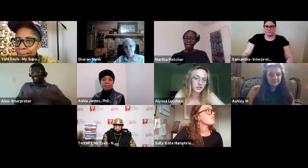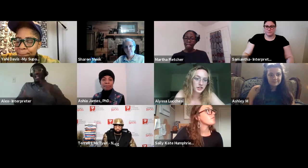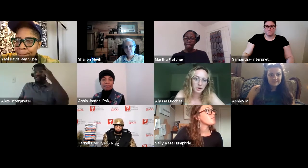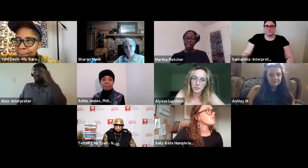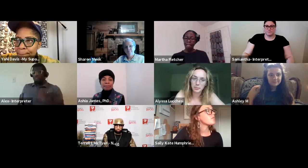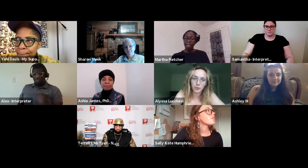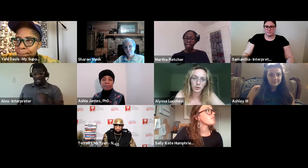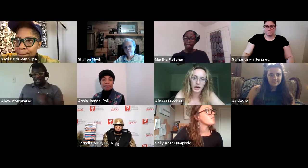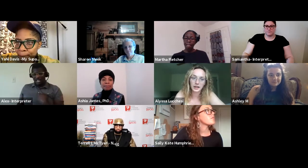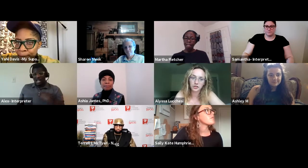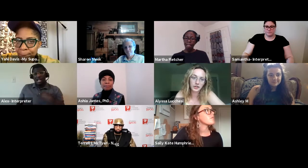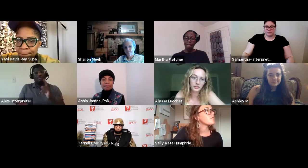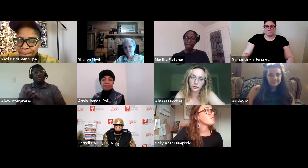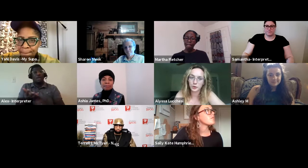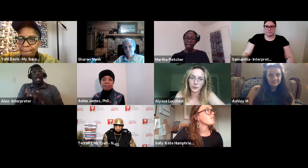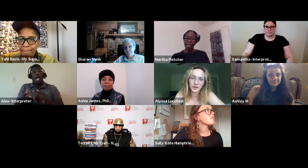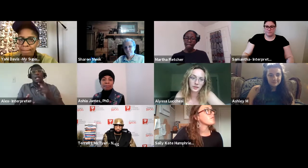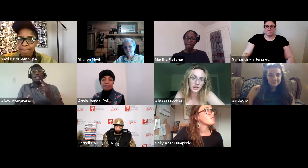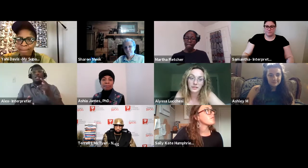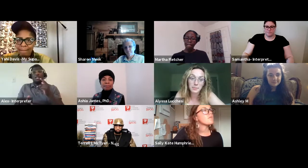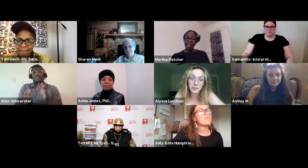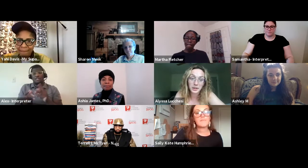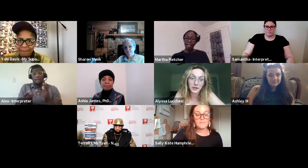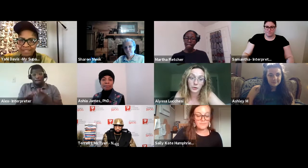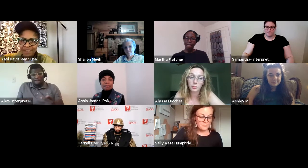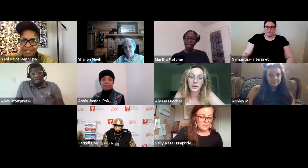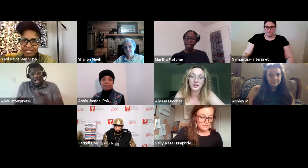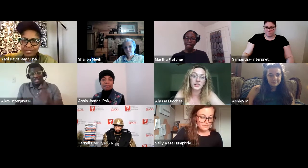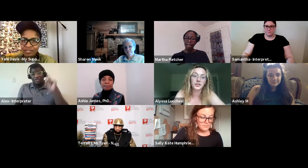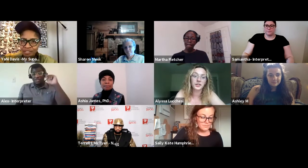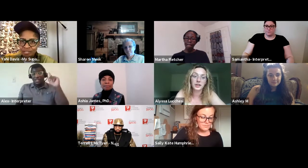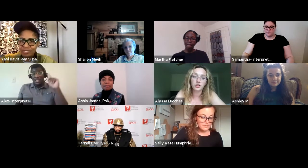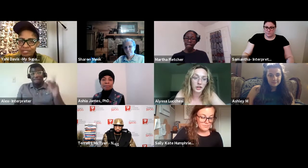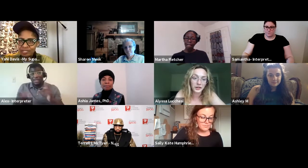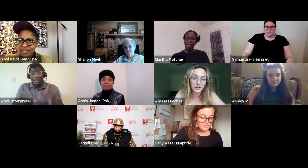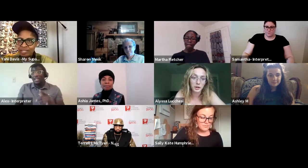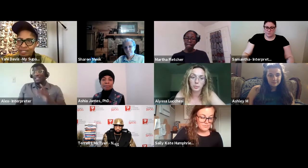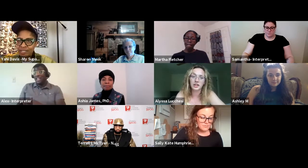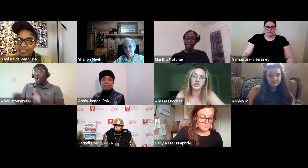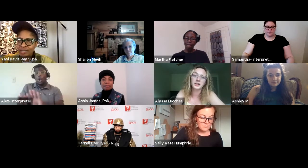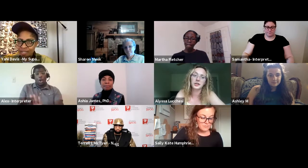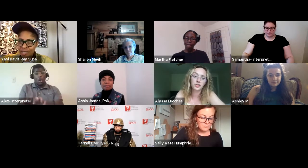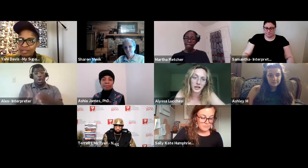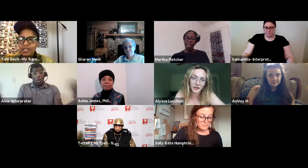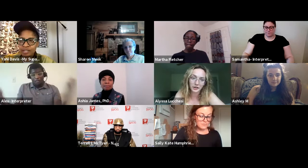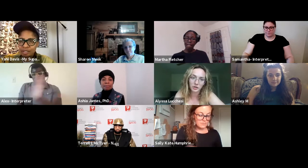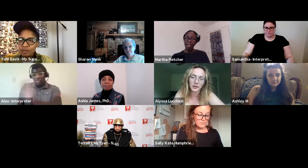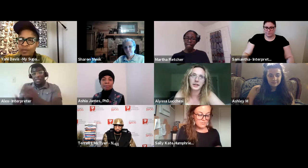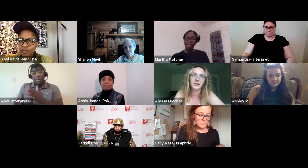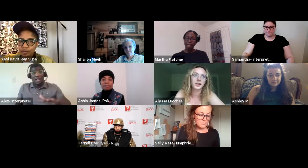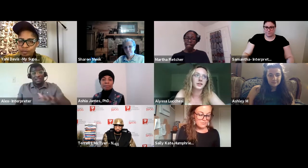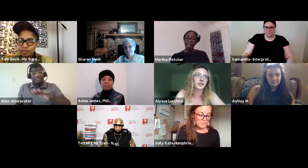where just deaf people kind of just live their truth, and they've let me be in those spaces and they've shared their oppression, they've shared